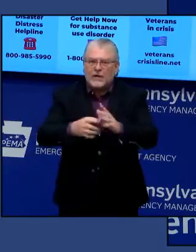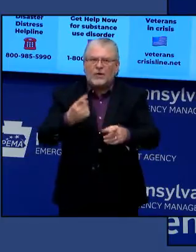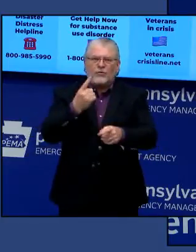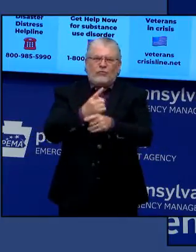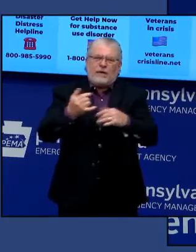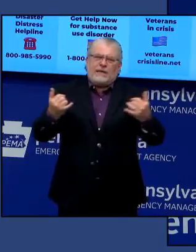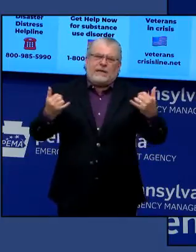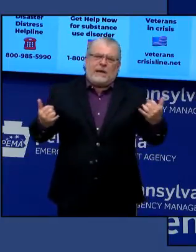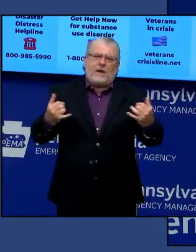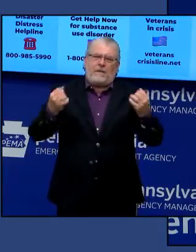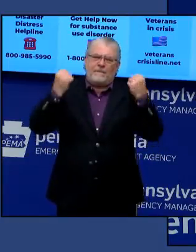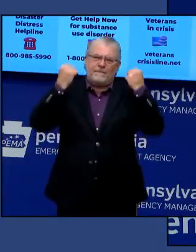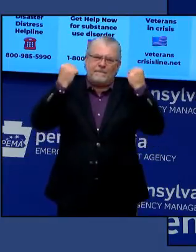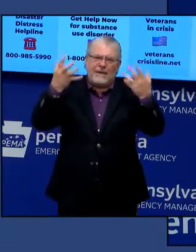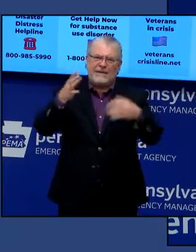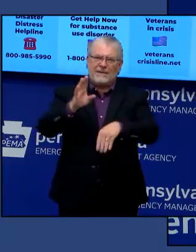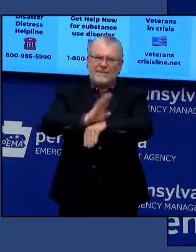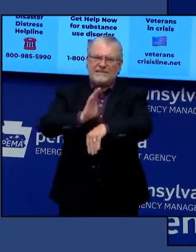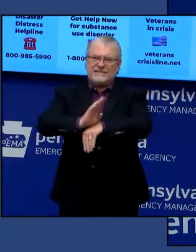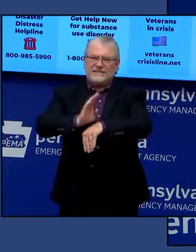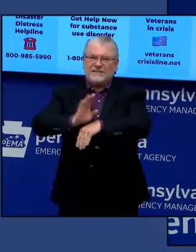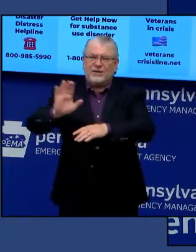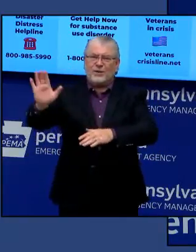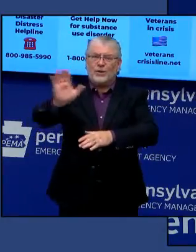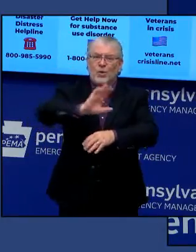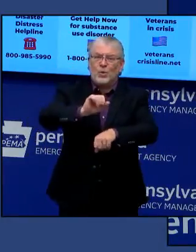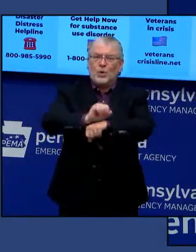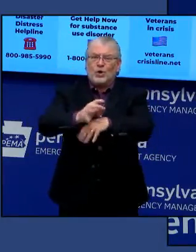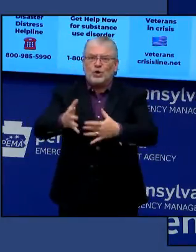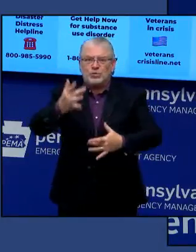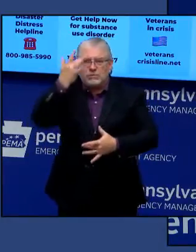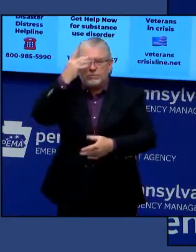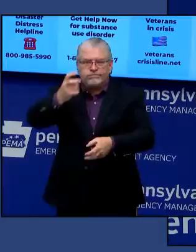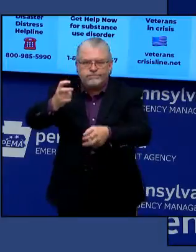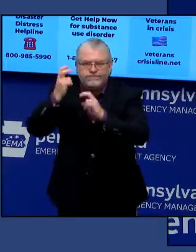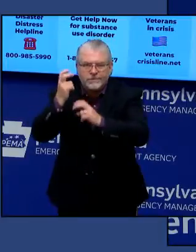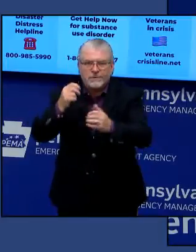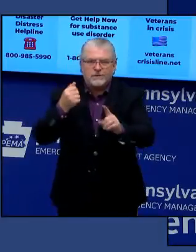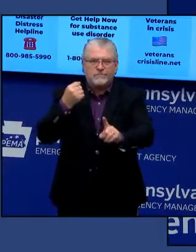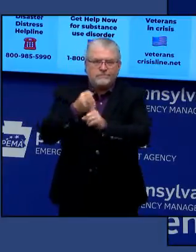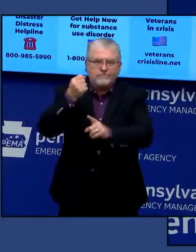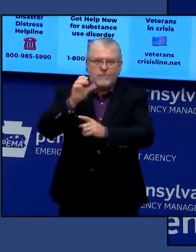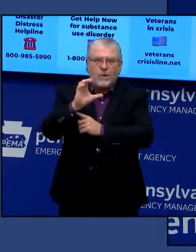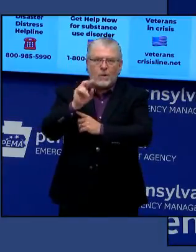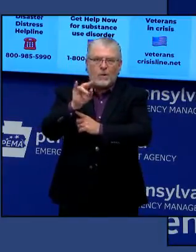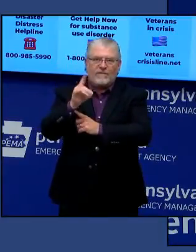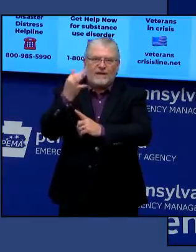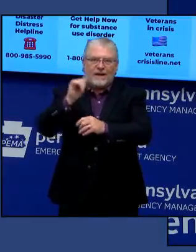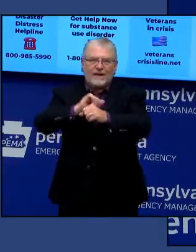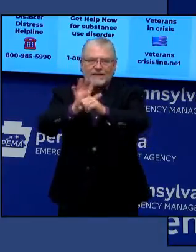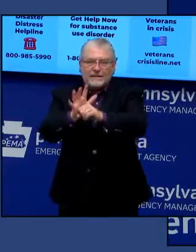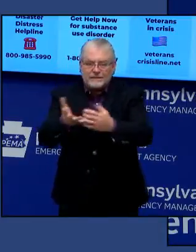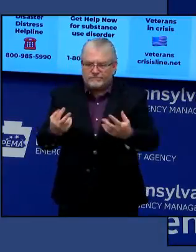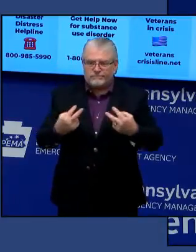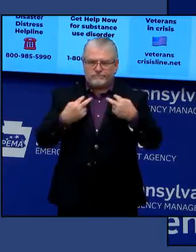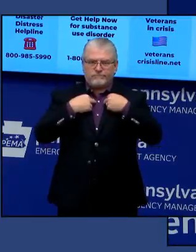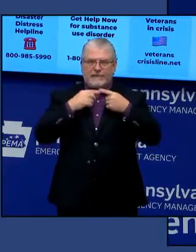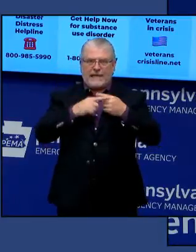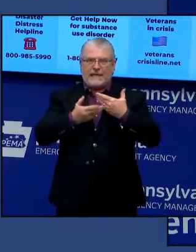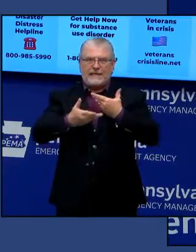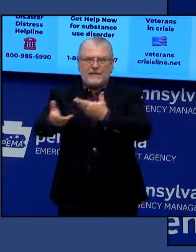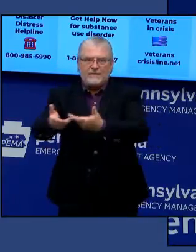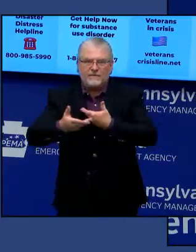been impacted in terms of their workers who have COVID-19. We have had extensive discussions with Secretary Redding of the Department